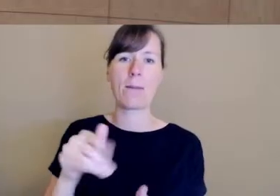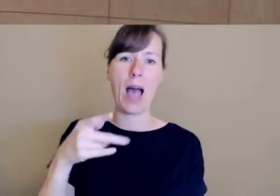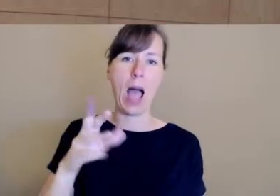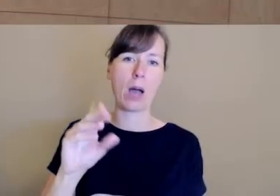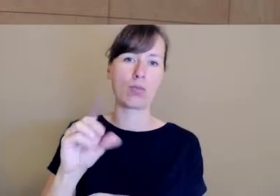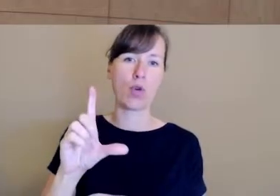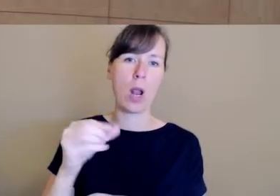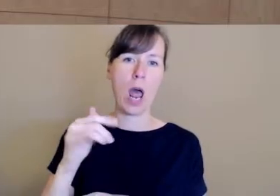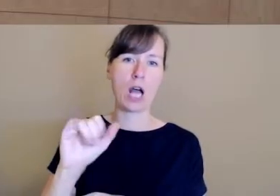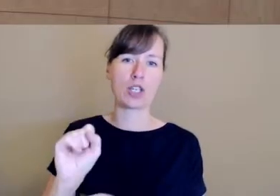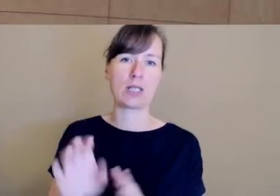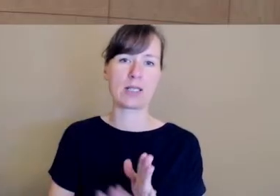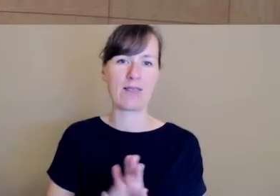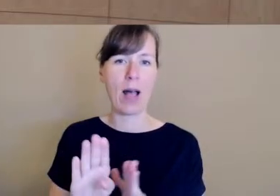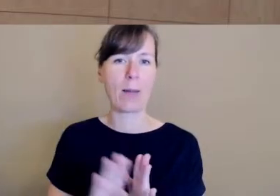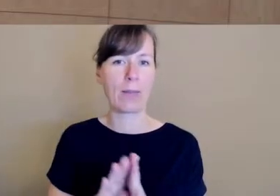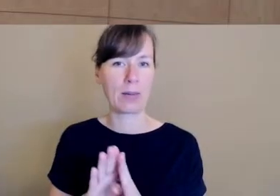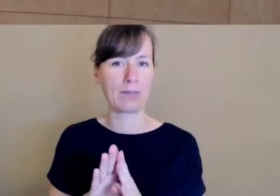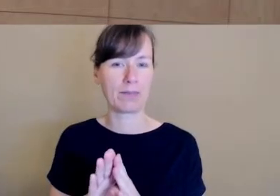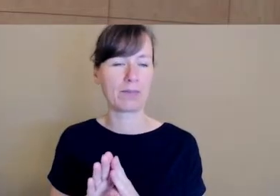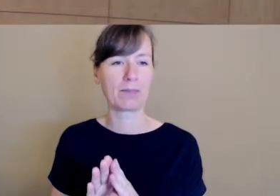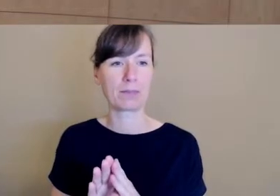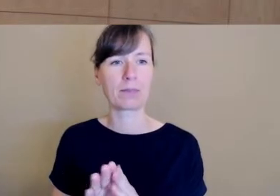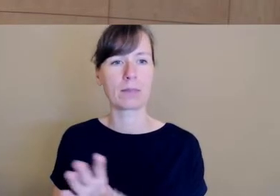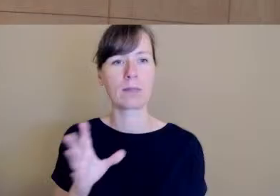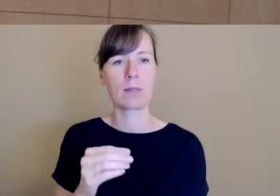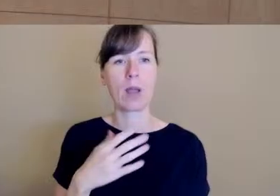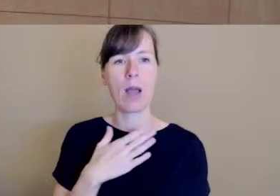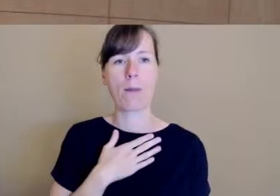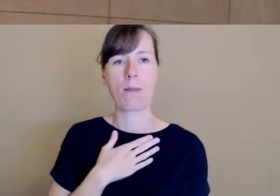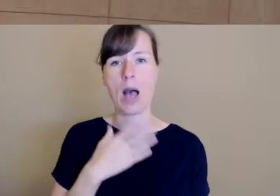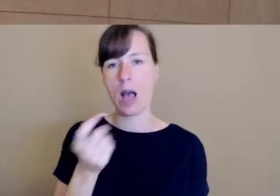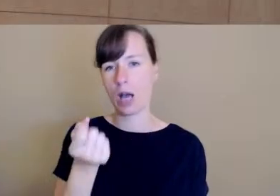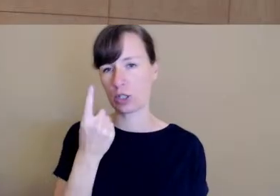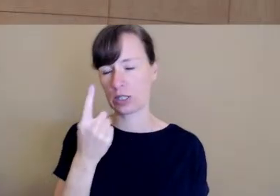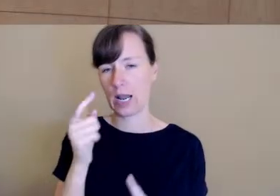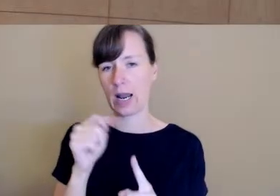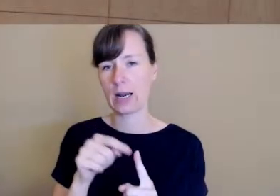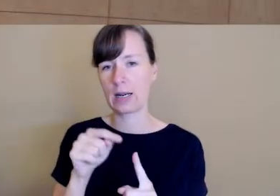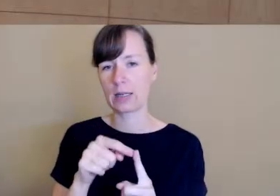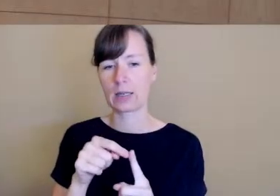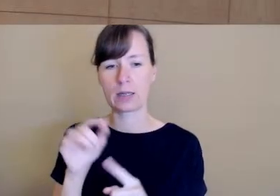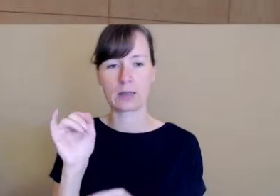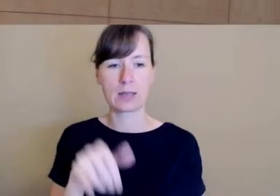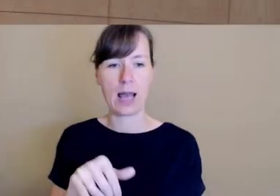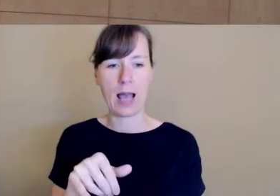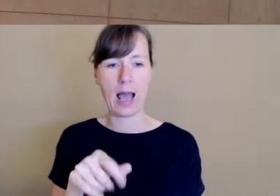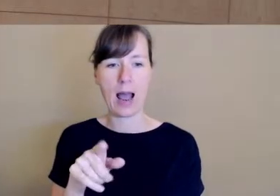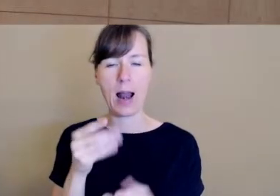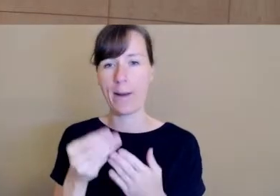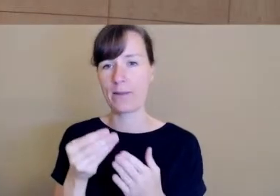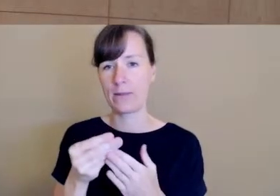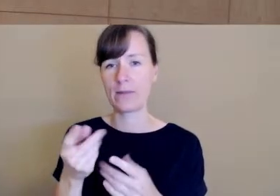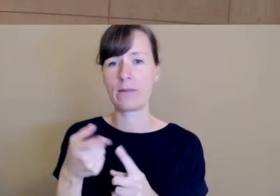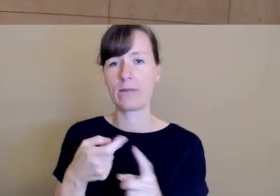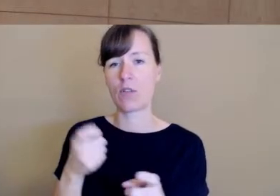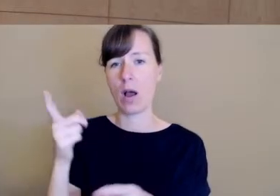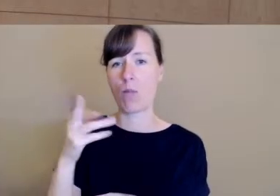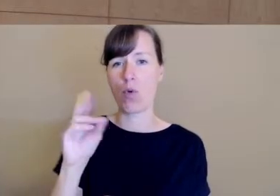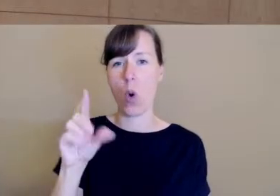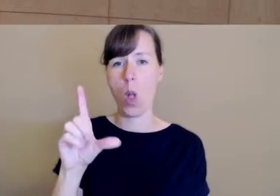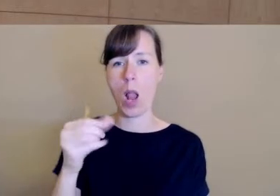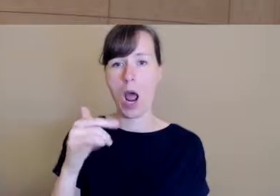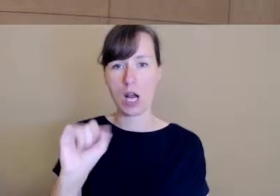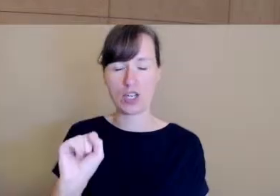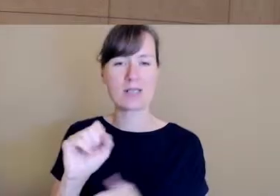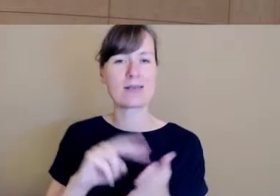development. And my understanding was that funds that come from Prologis are